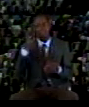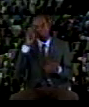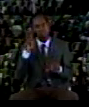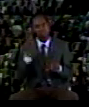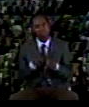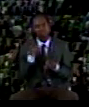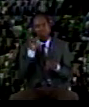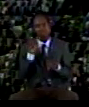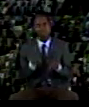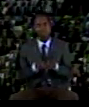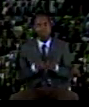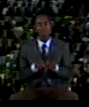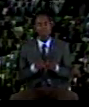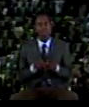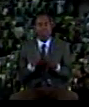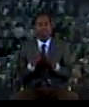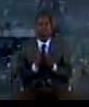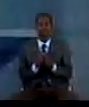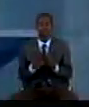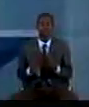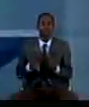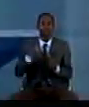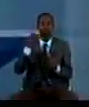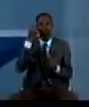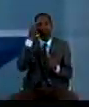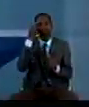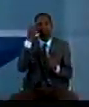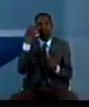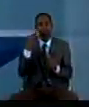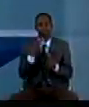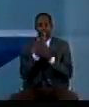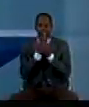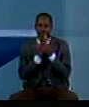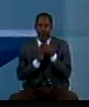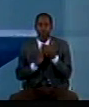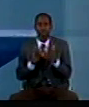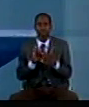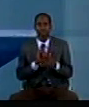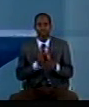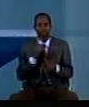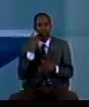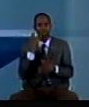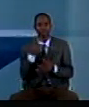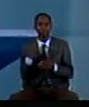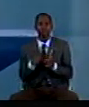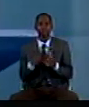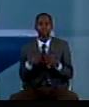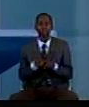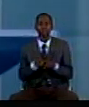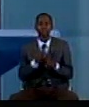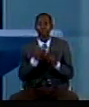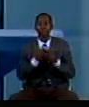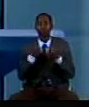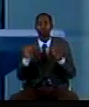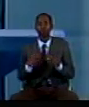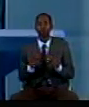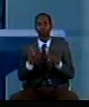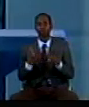with high sense of humility, I consider this a rare privilege, an